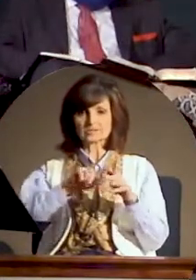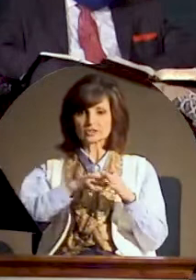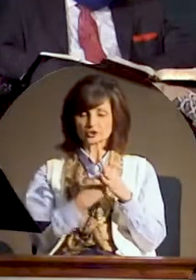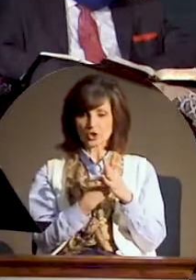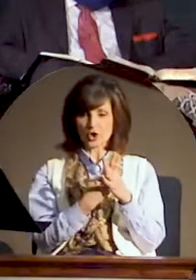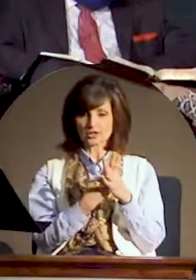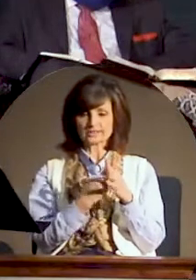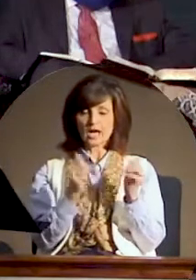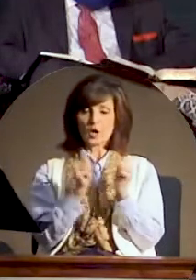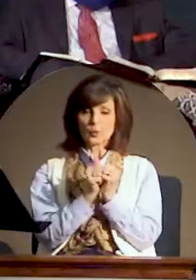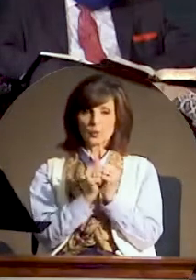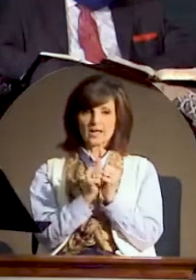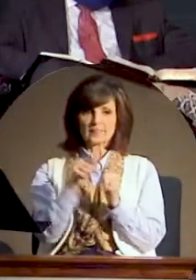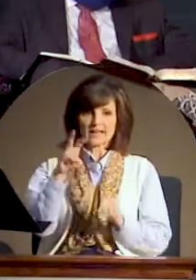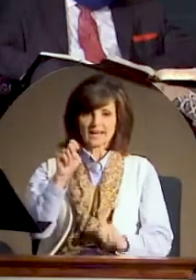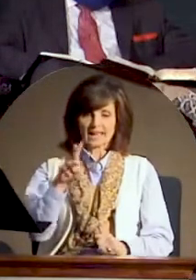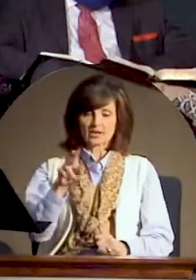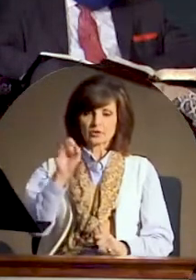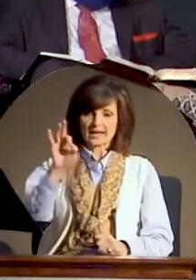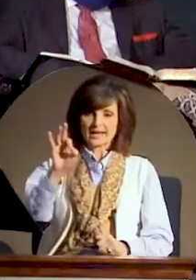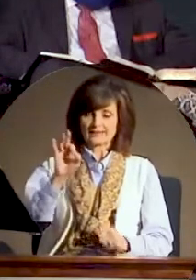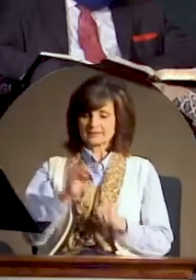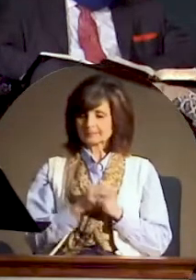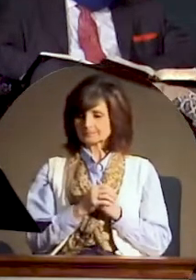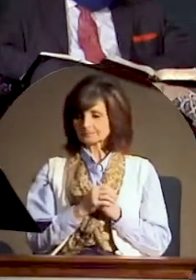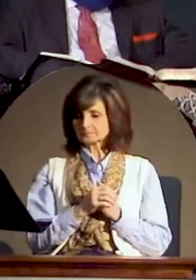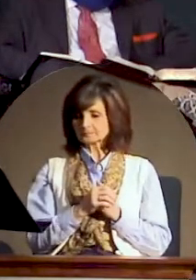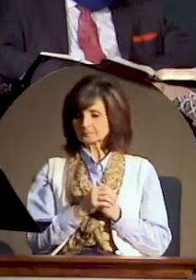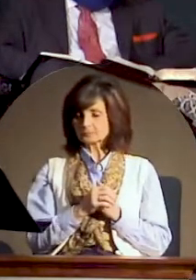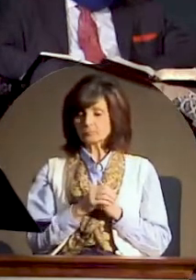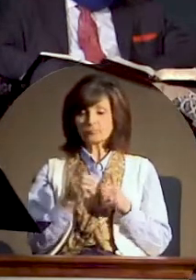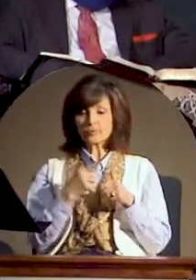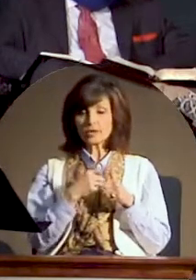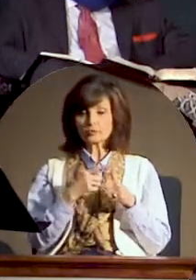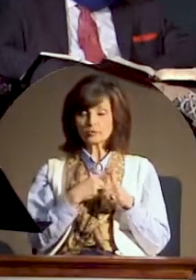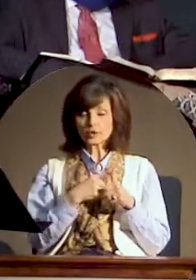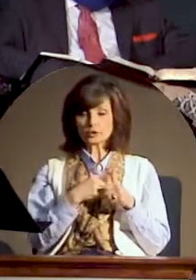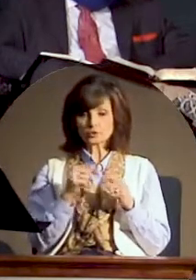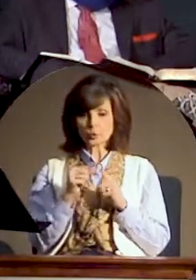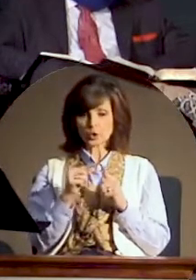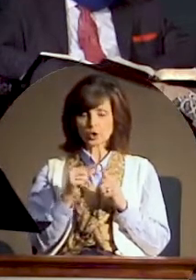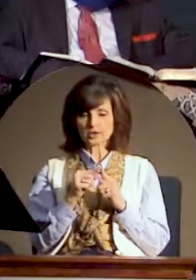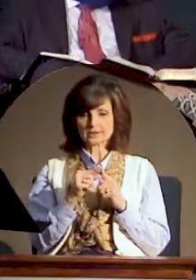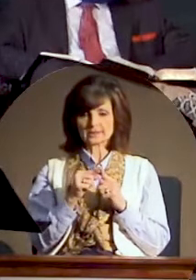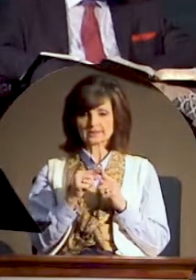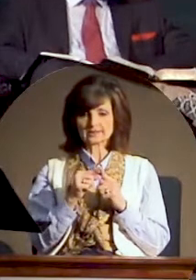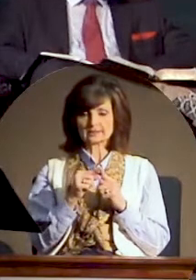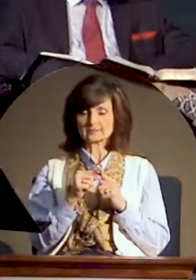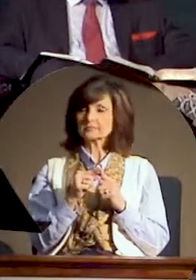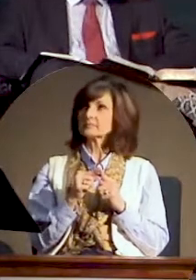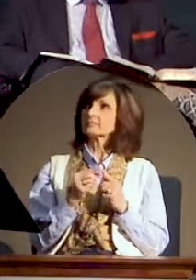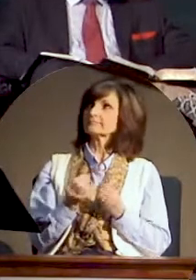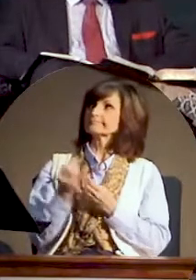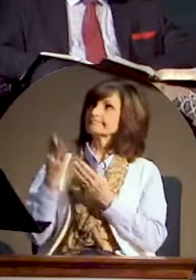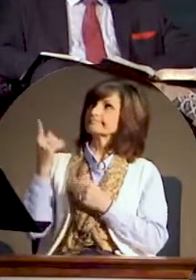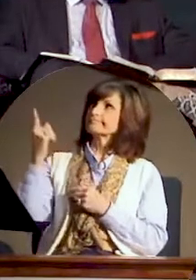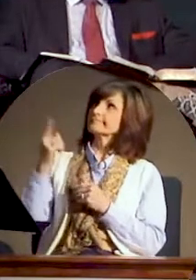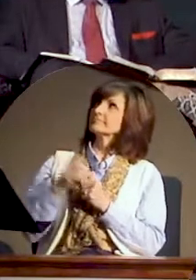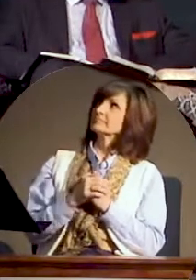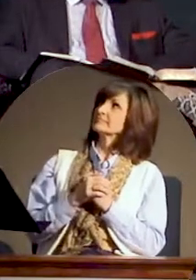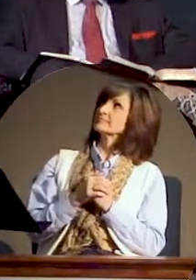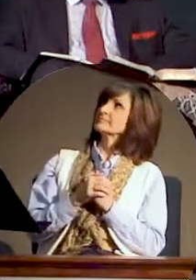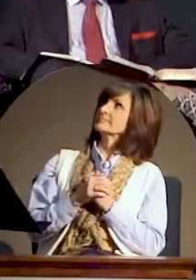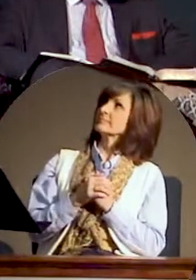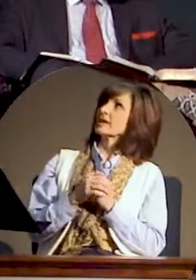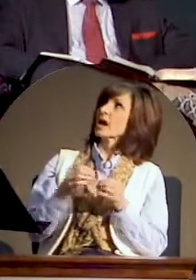begin with the letter F. Now the first one is this word right here, the